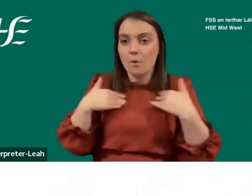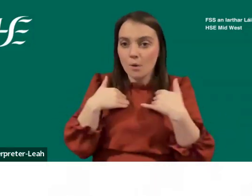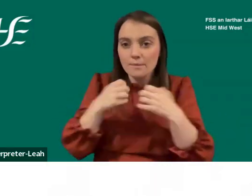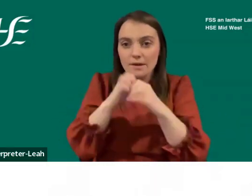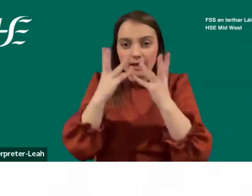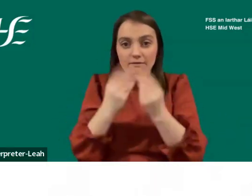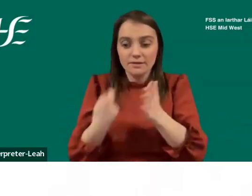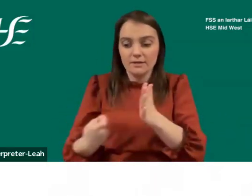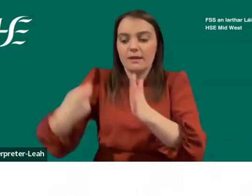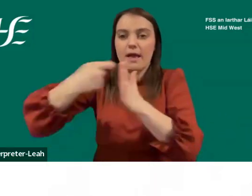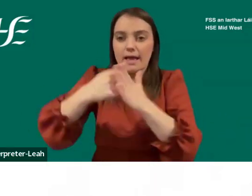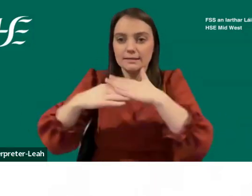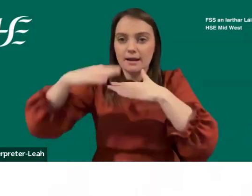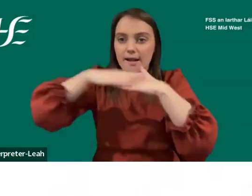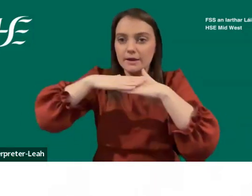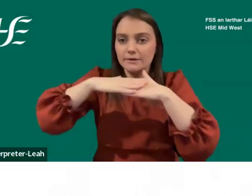else,